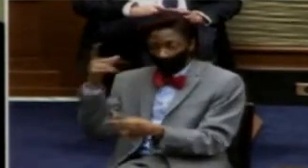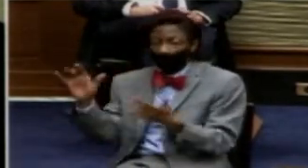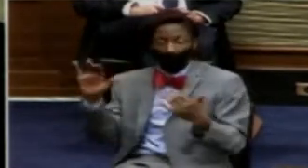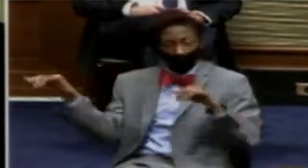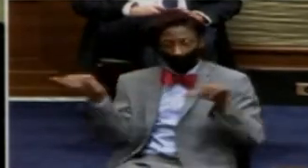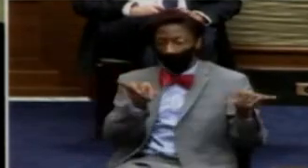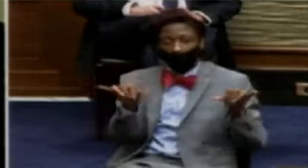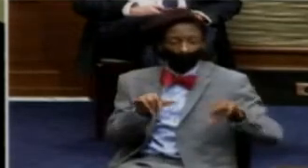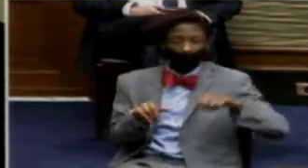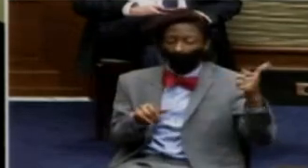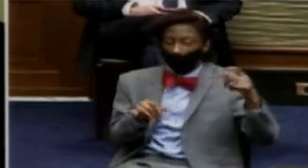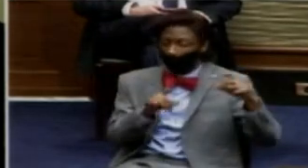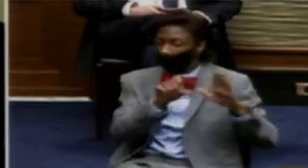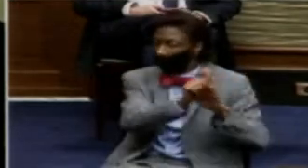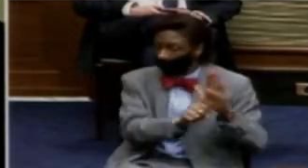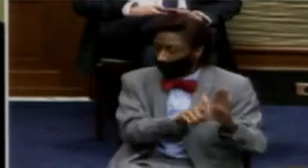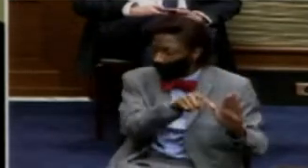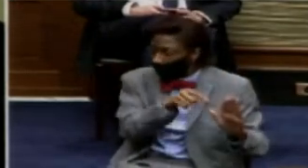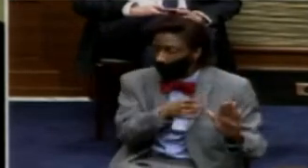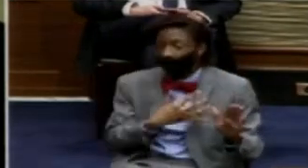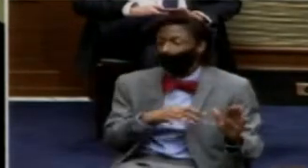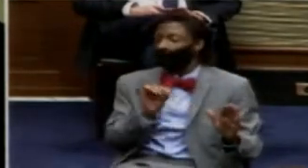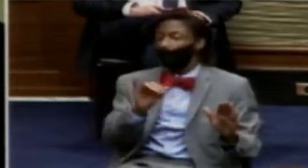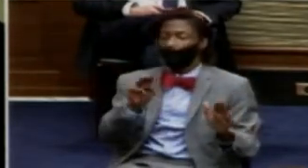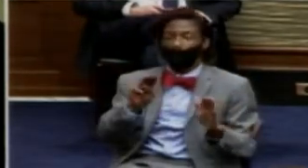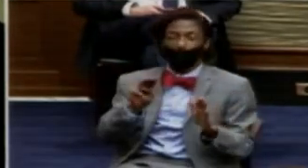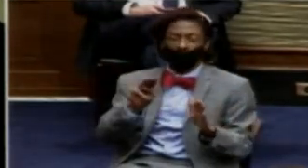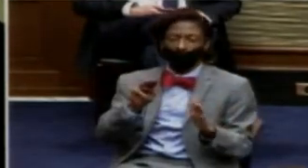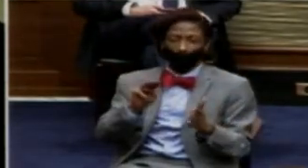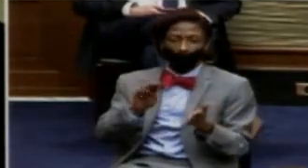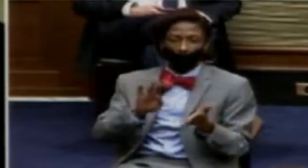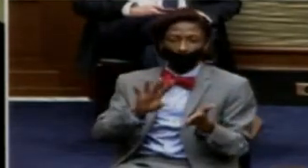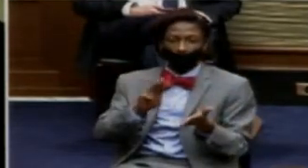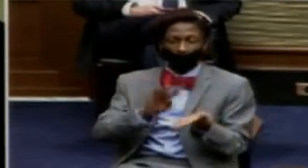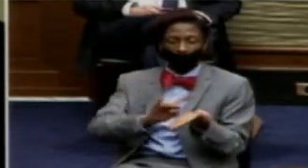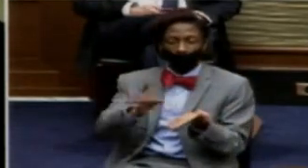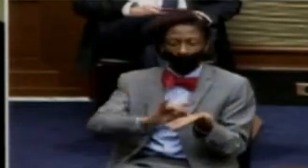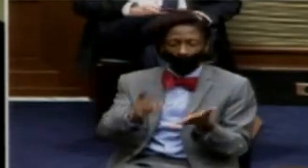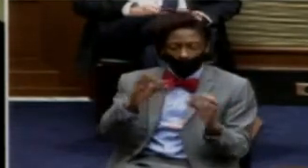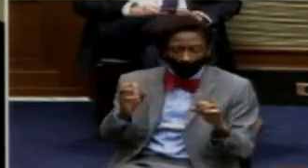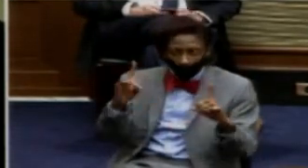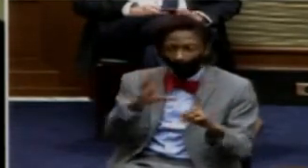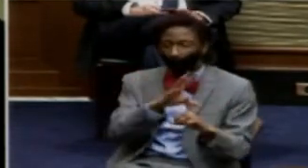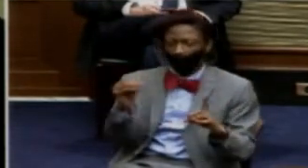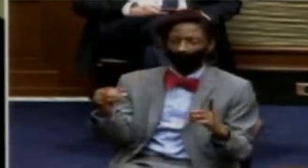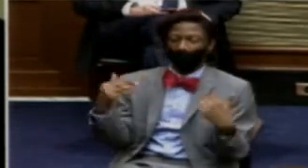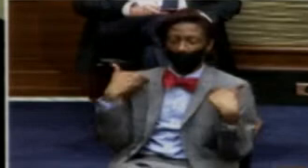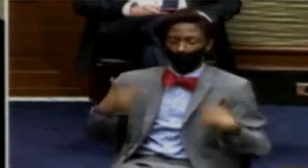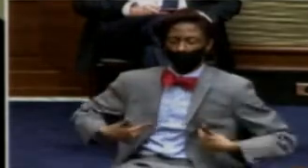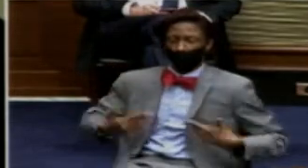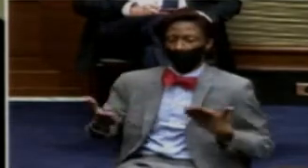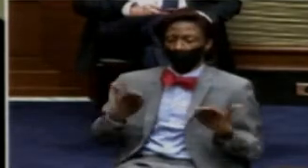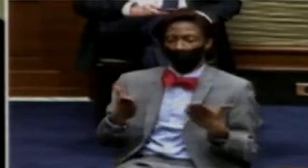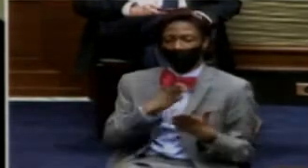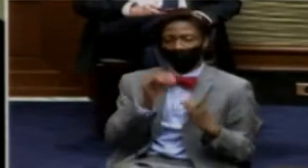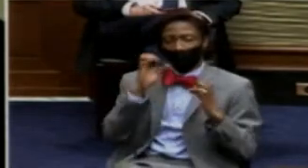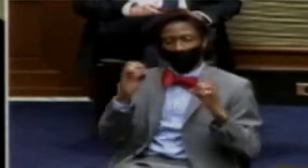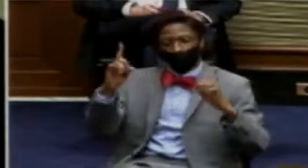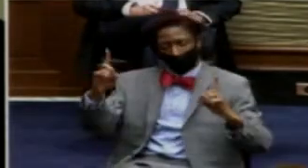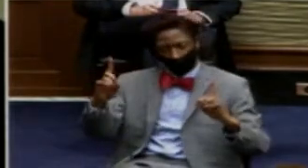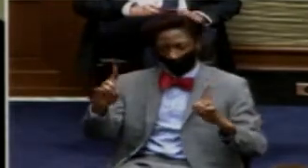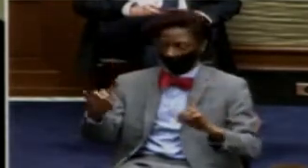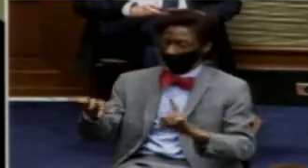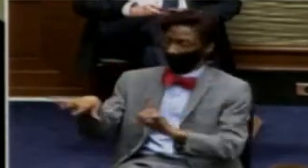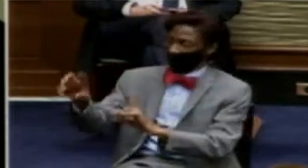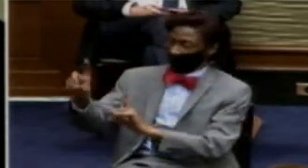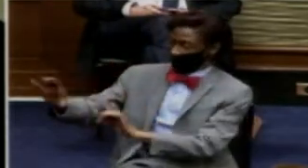on federal dollars for Medicaid, education, and other human services and transportation. With transition to statehood,